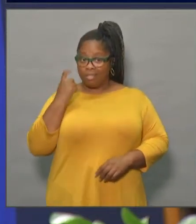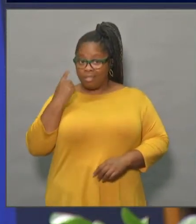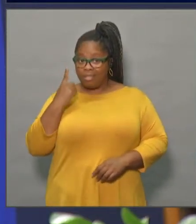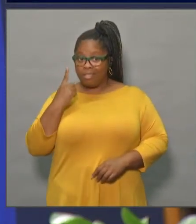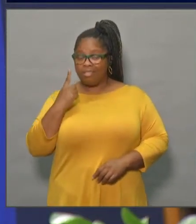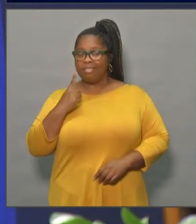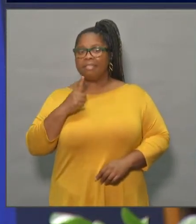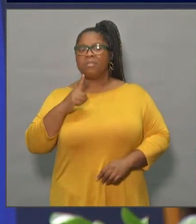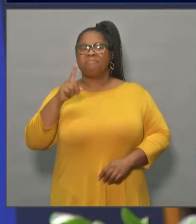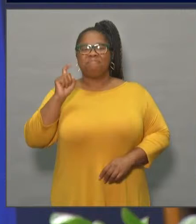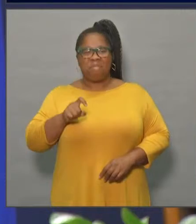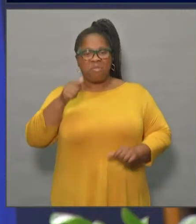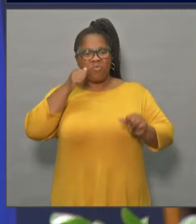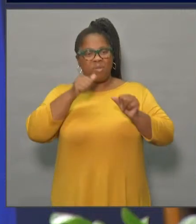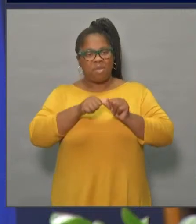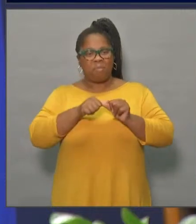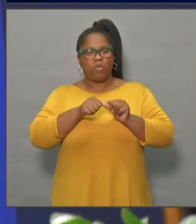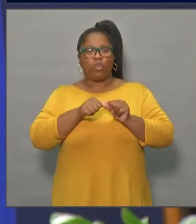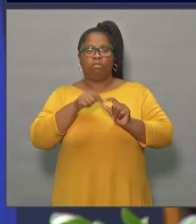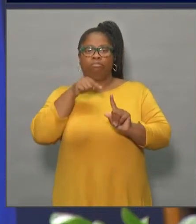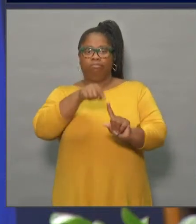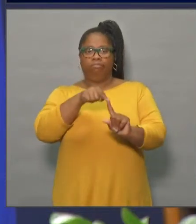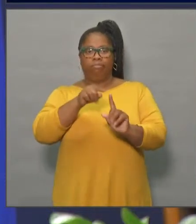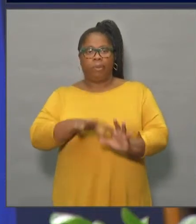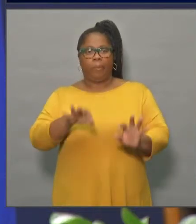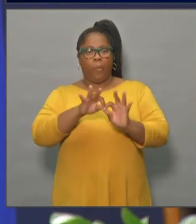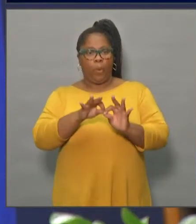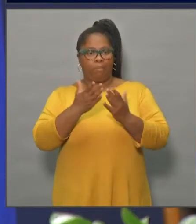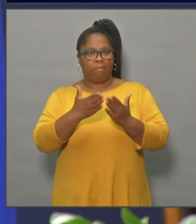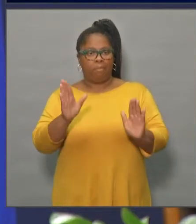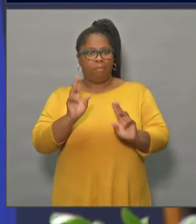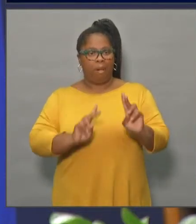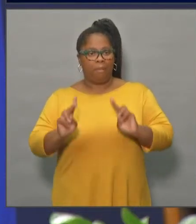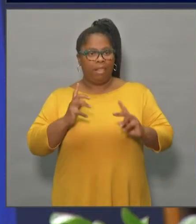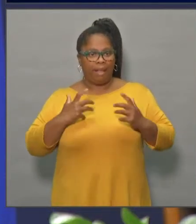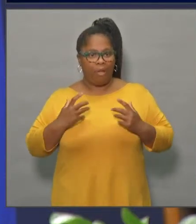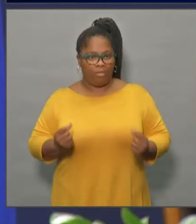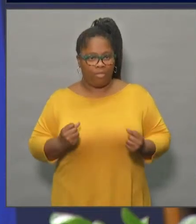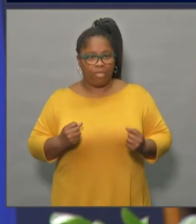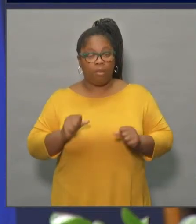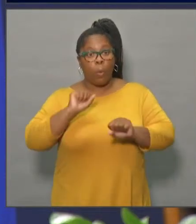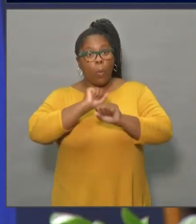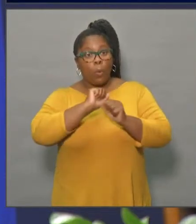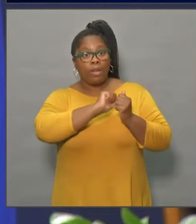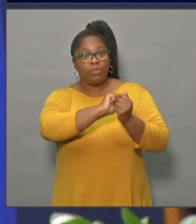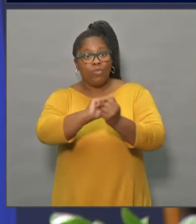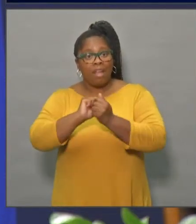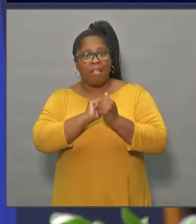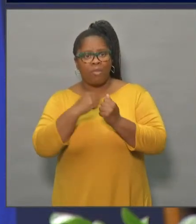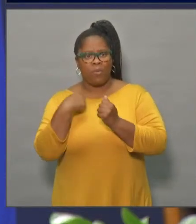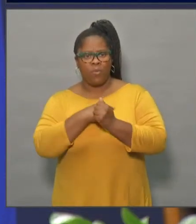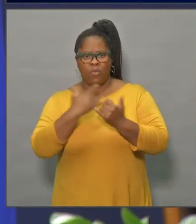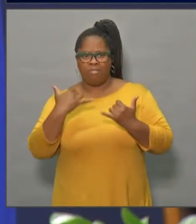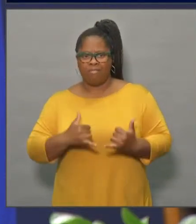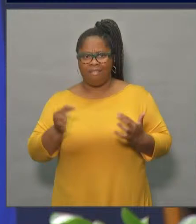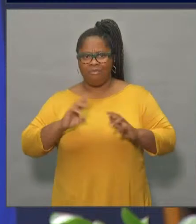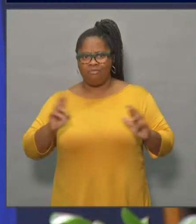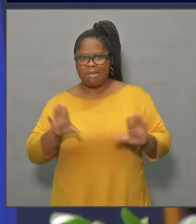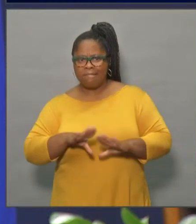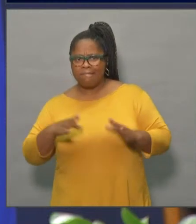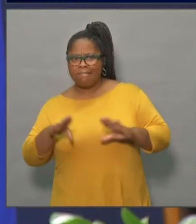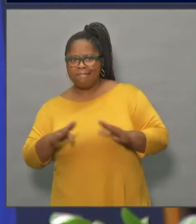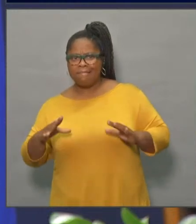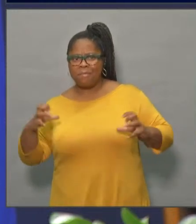this taking into consideration public health. I know that working together, we are on a path to safely returning to the activities that make